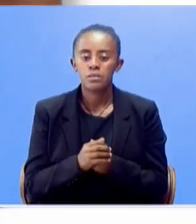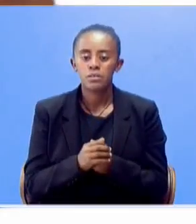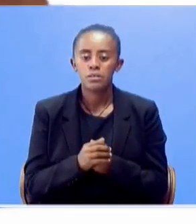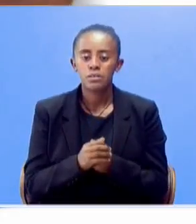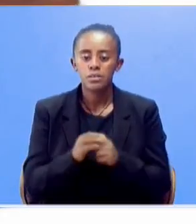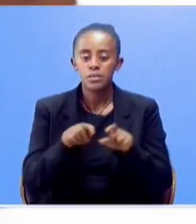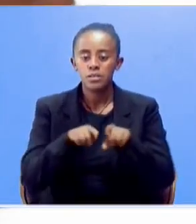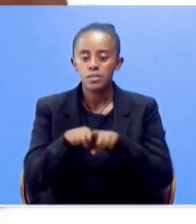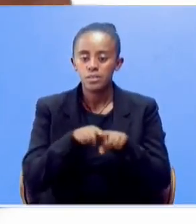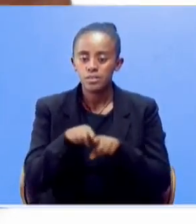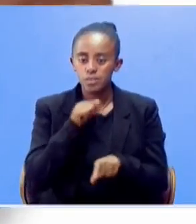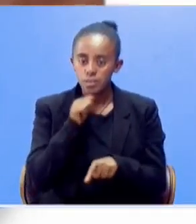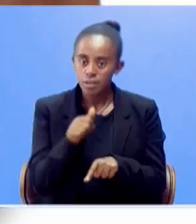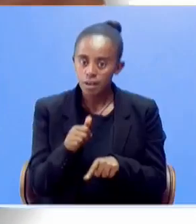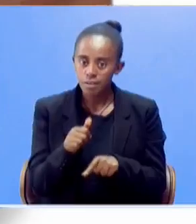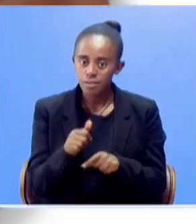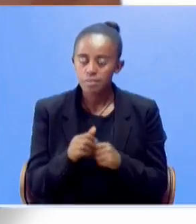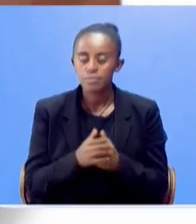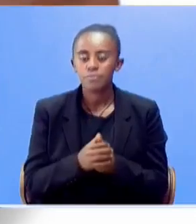disagree.